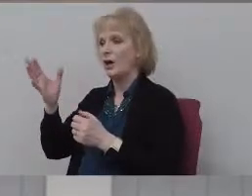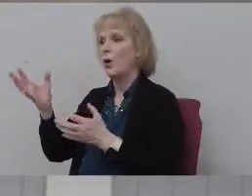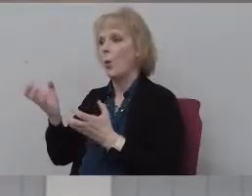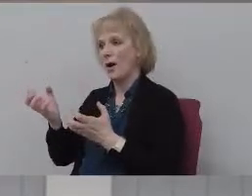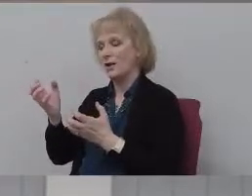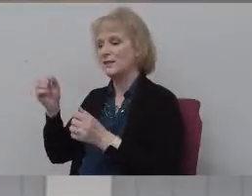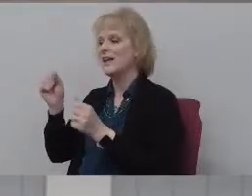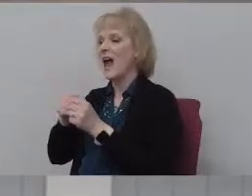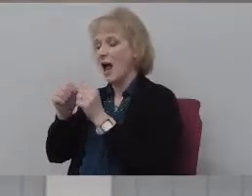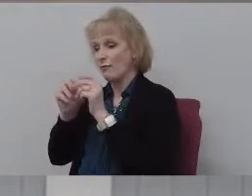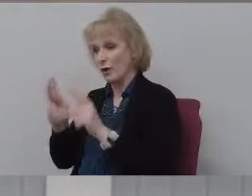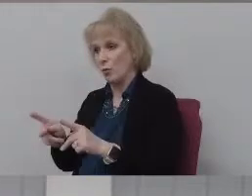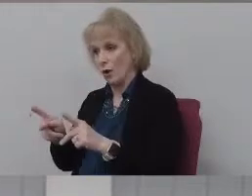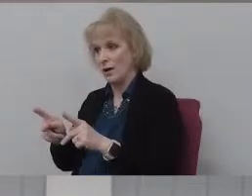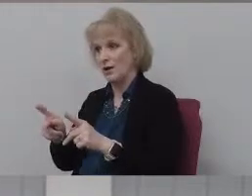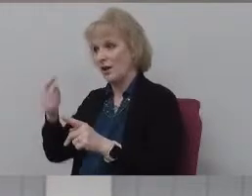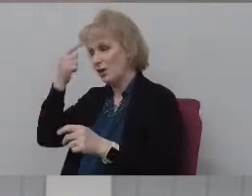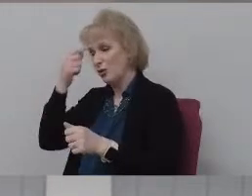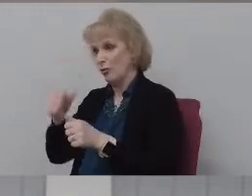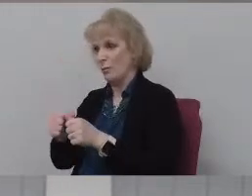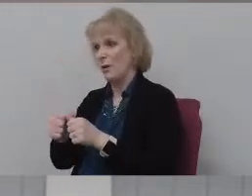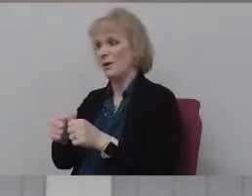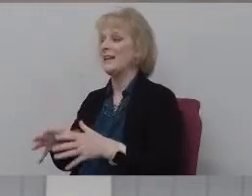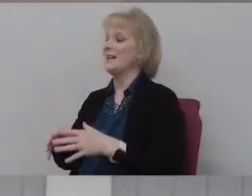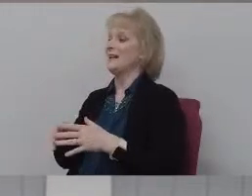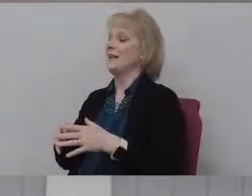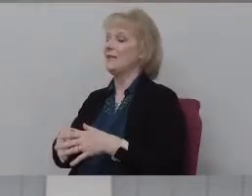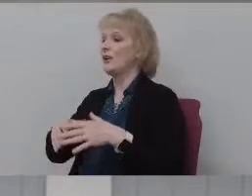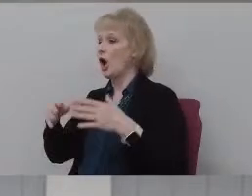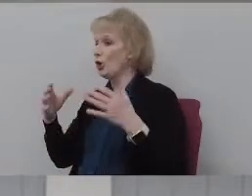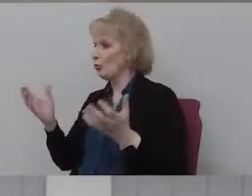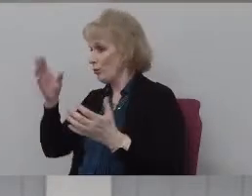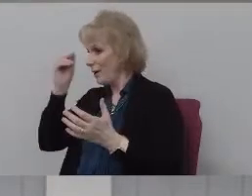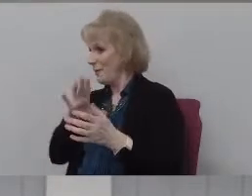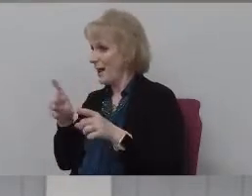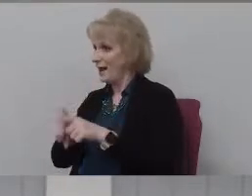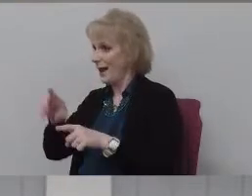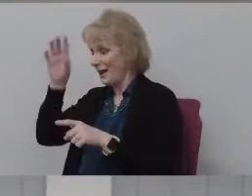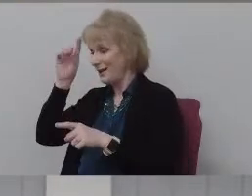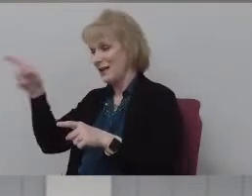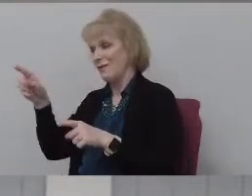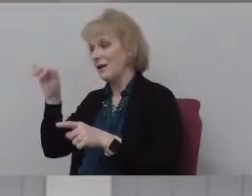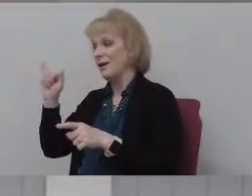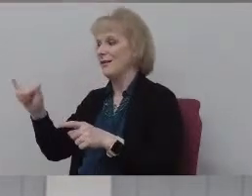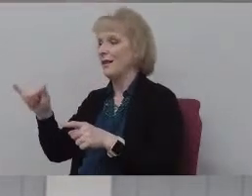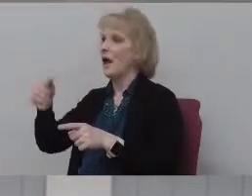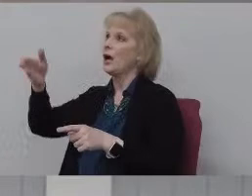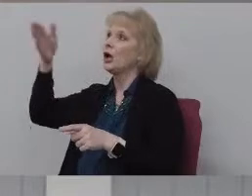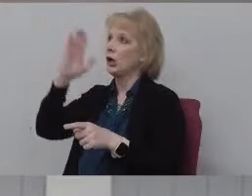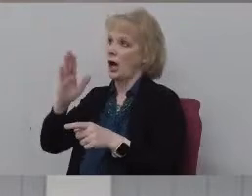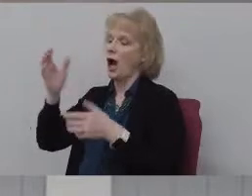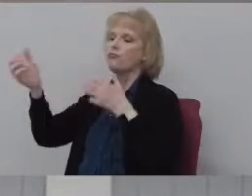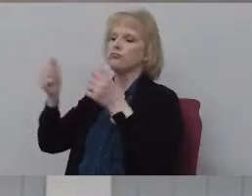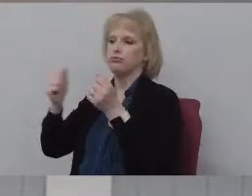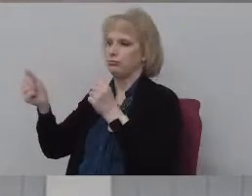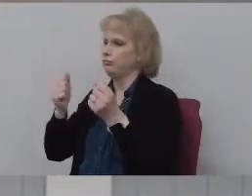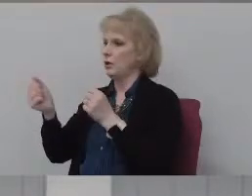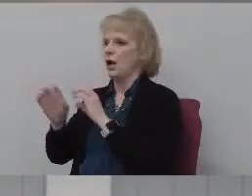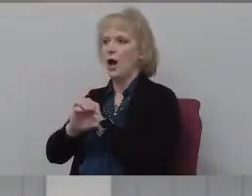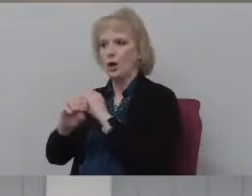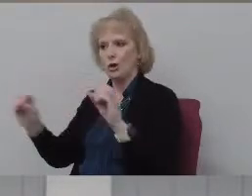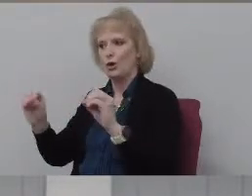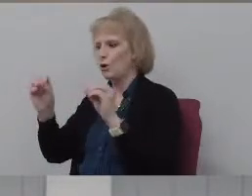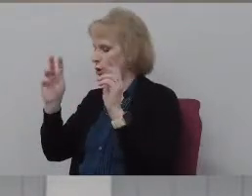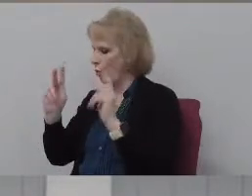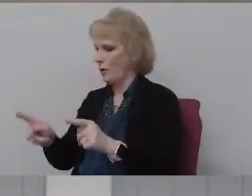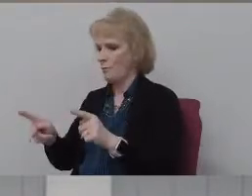to remember, God wants even a great man like David to remember that God is in charge. No one man is in charge of the